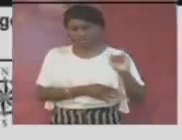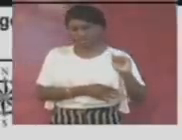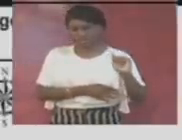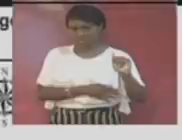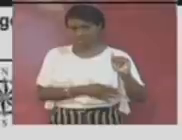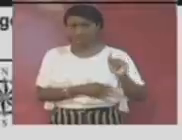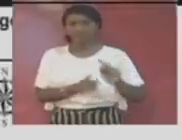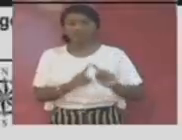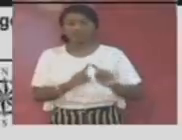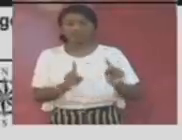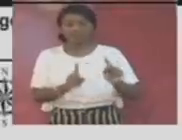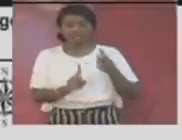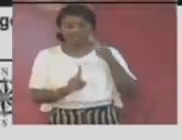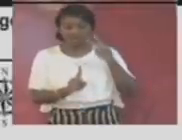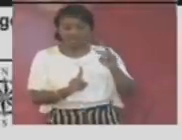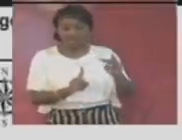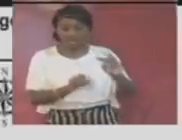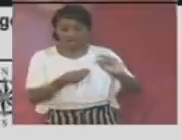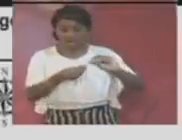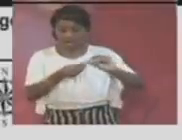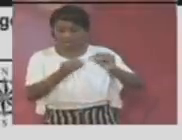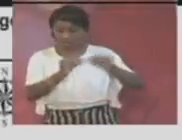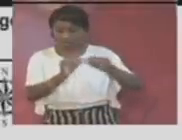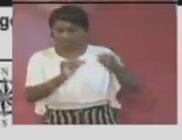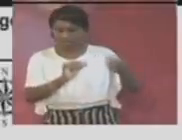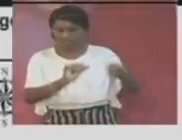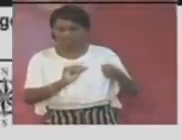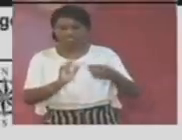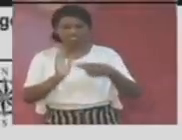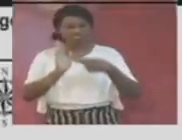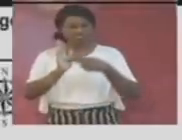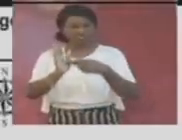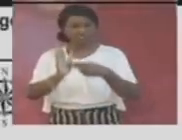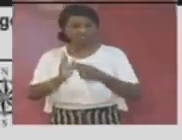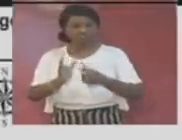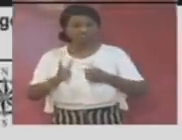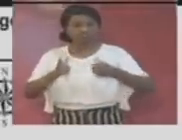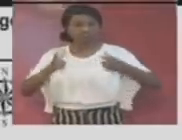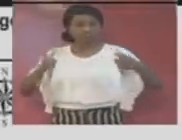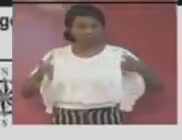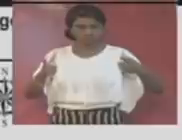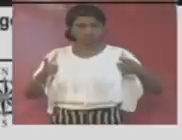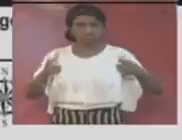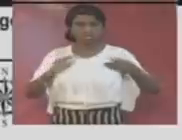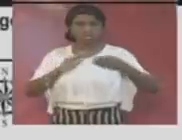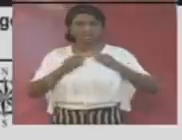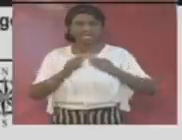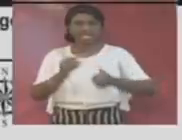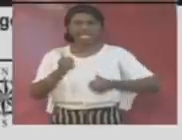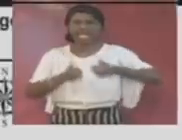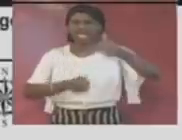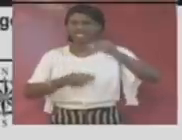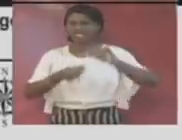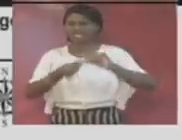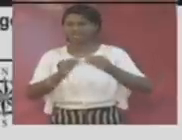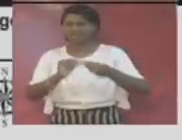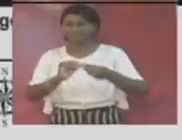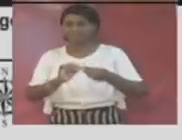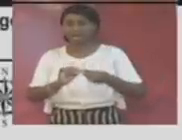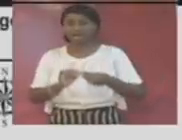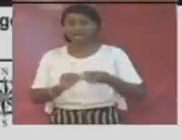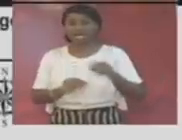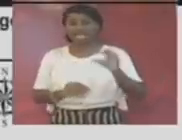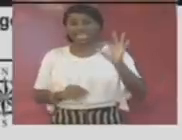actually look at the key, don't represent very large numbers in any community. The highest number represented there is actually